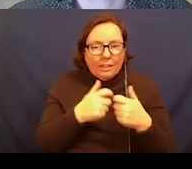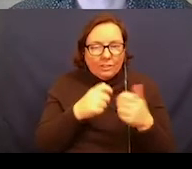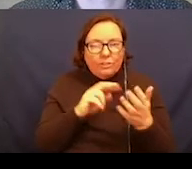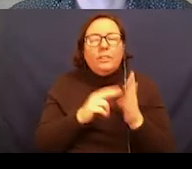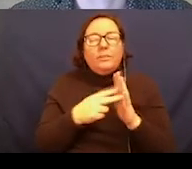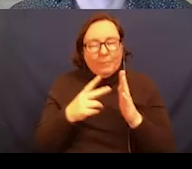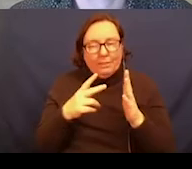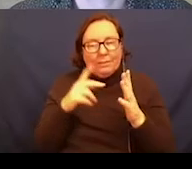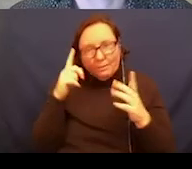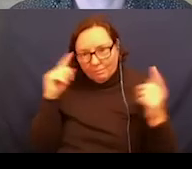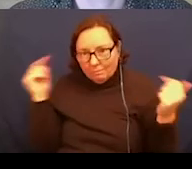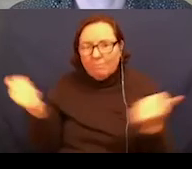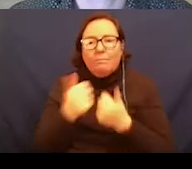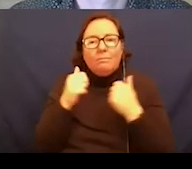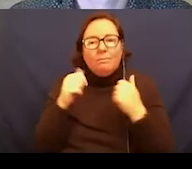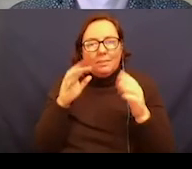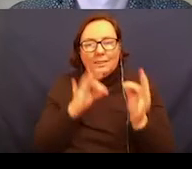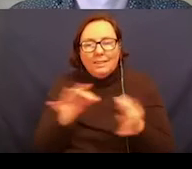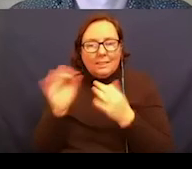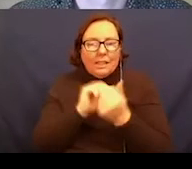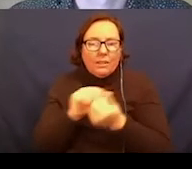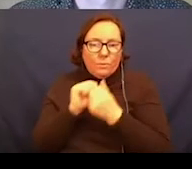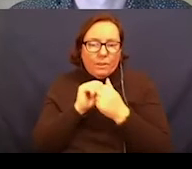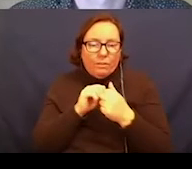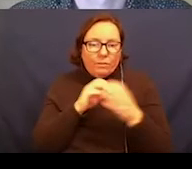transparency, and control for residents.